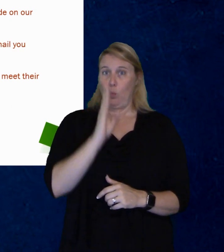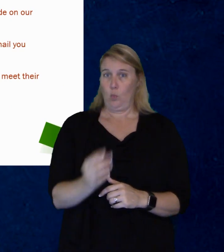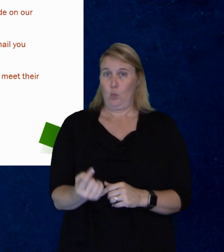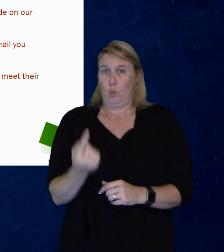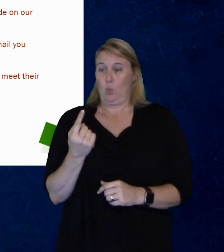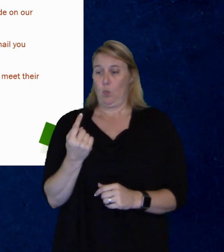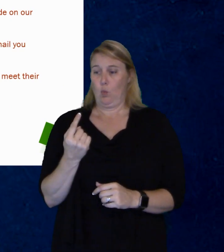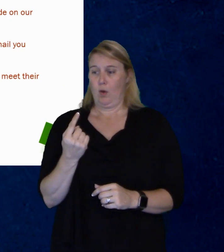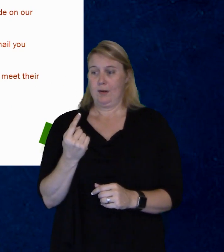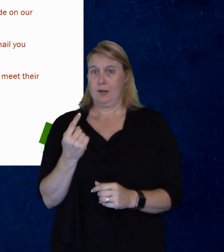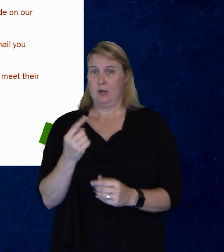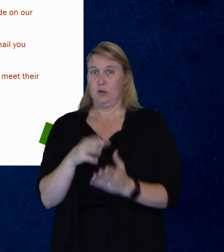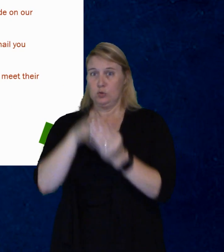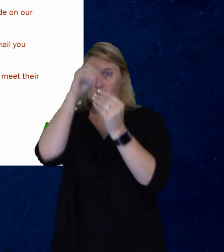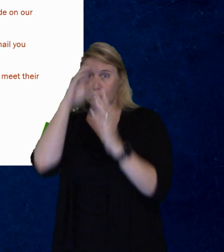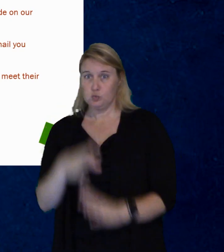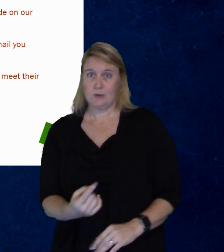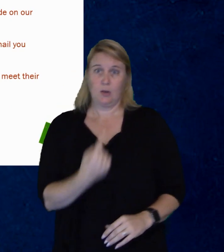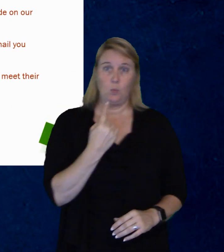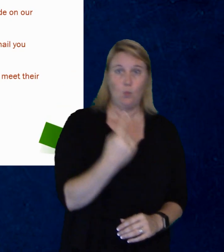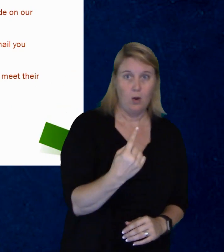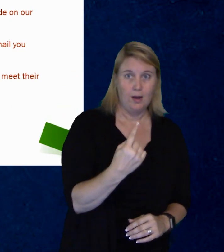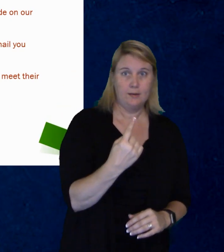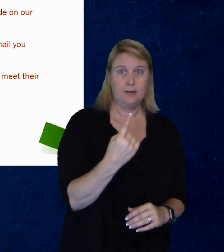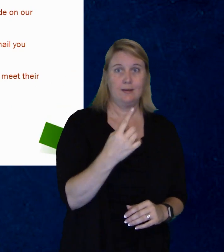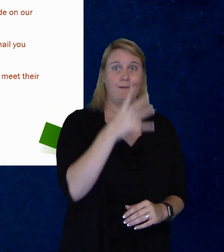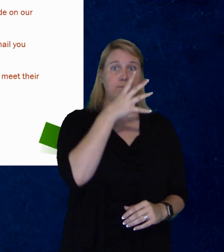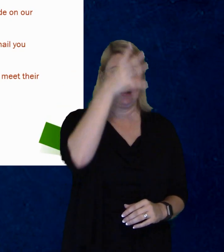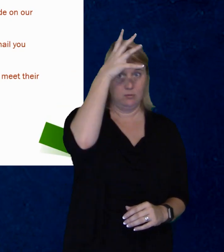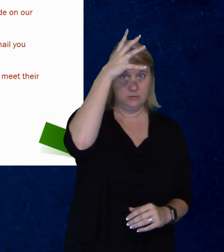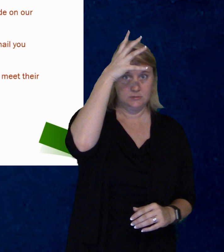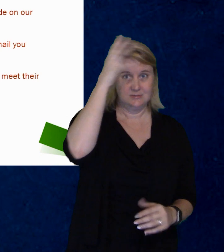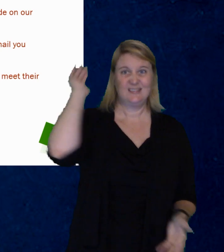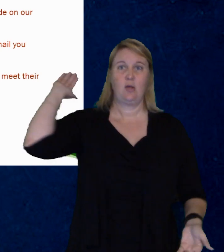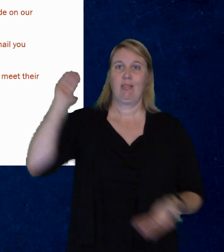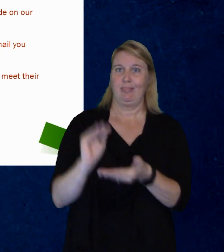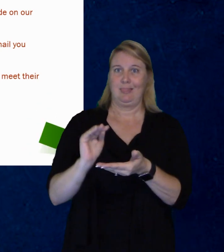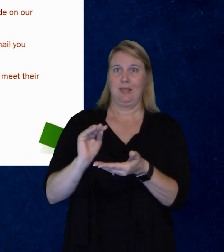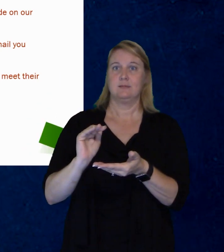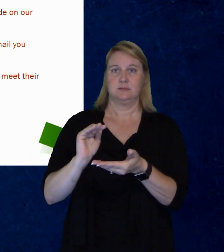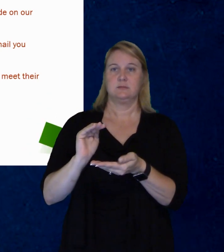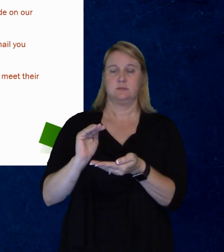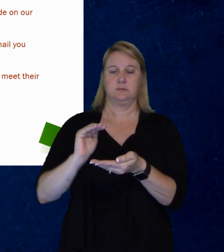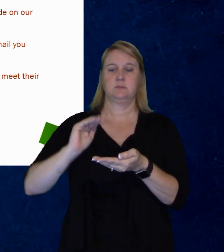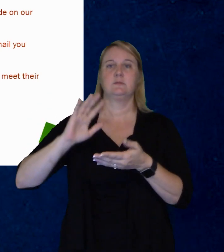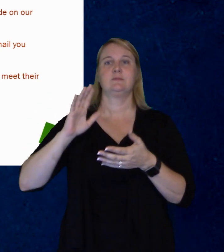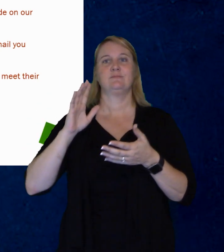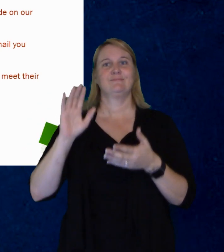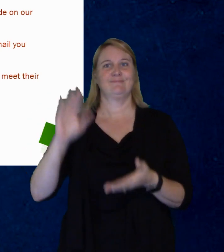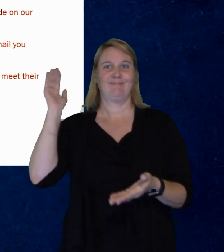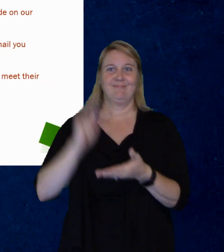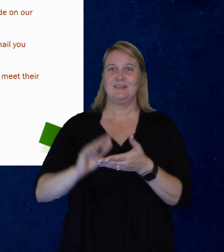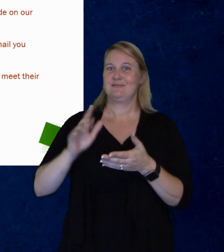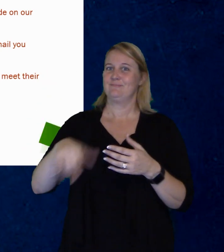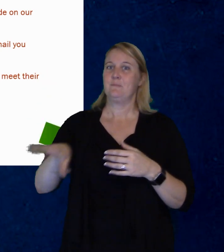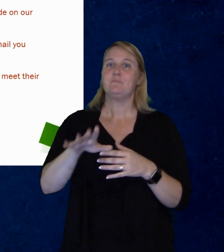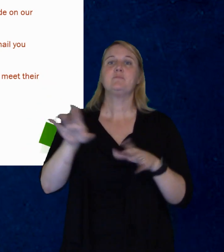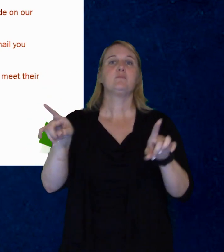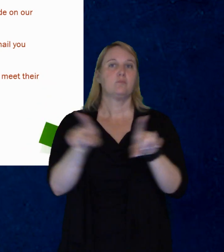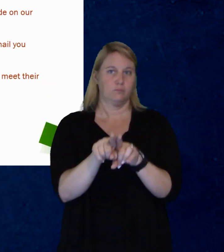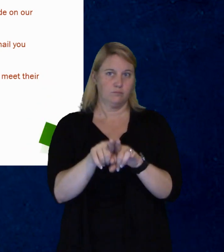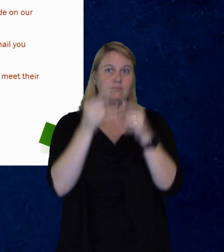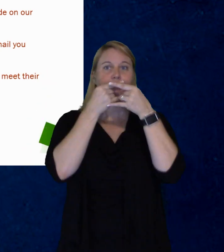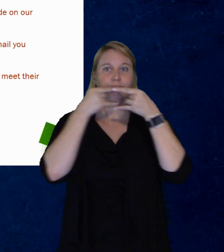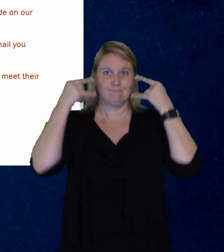and one parent to limit the number of people in one place at one time. And again, face masks will